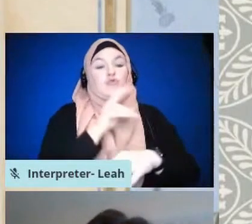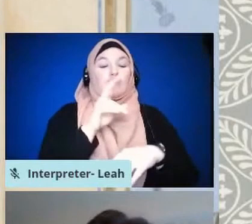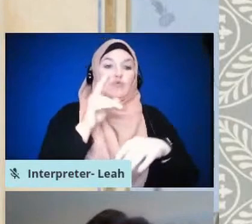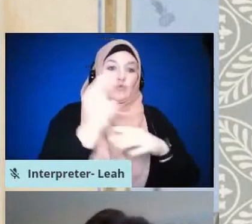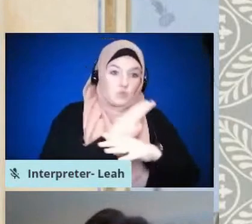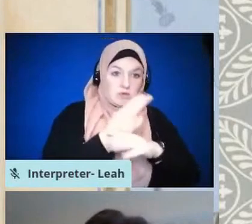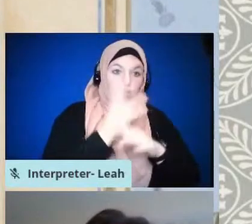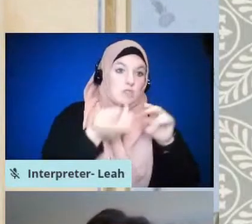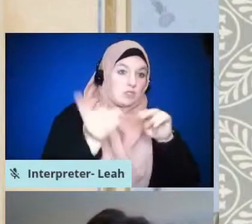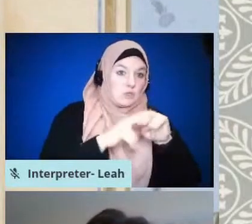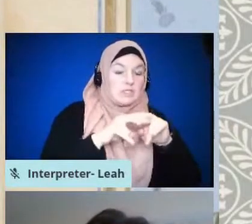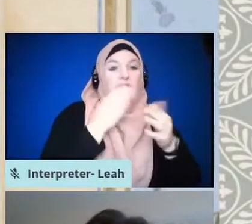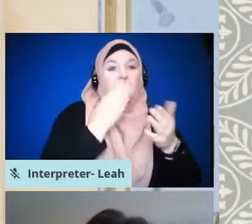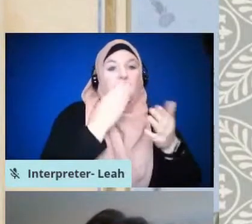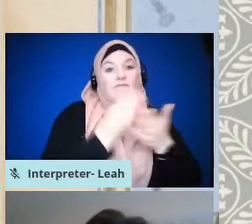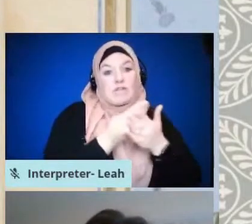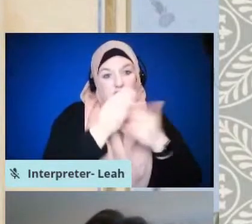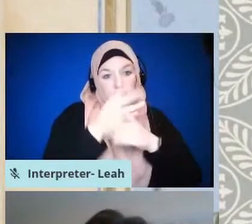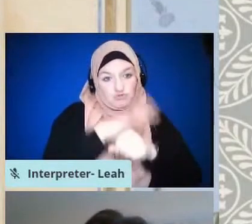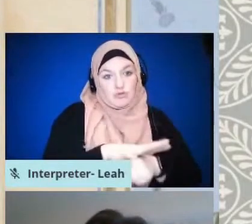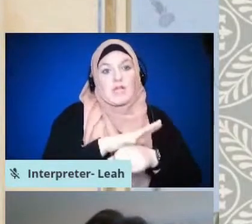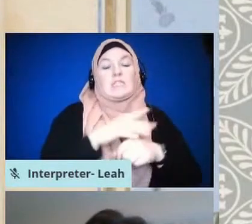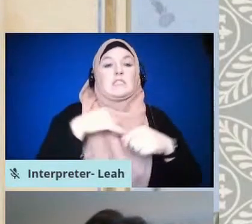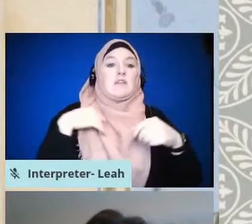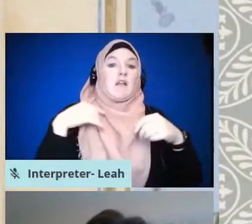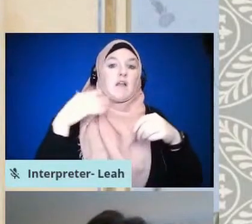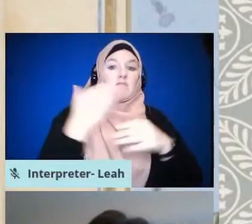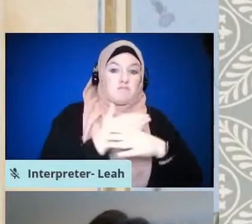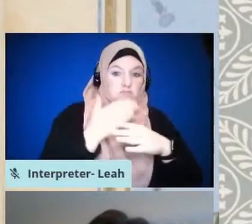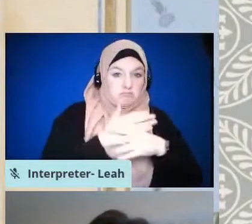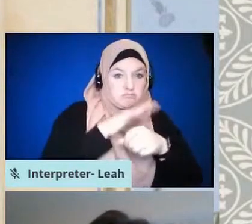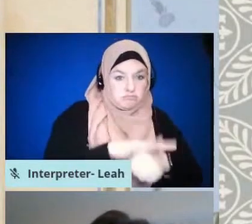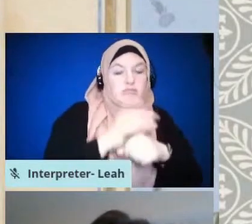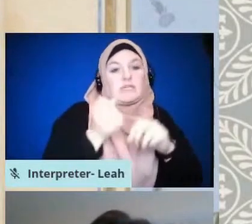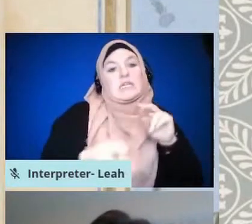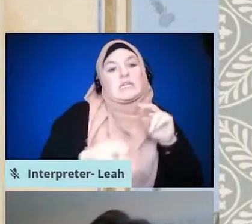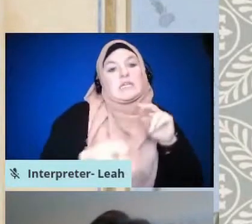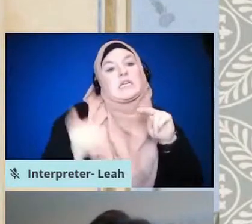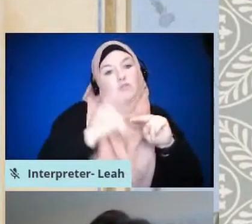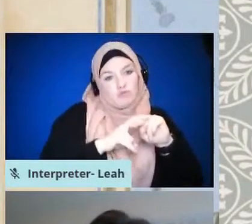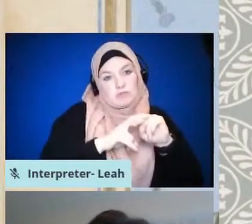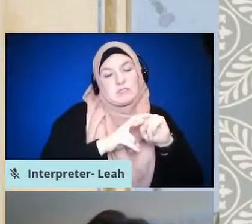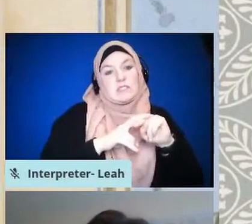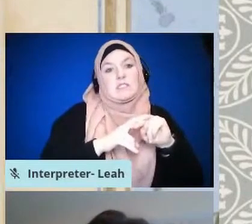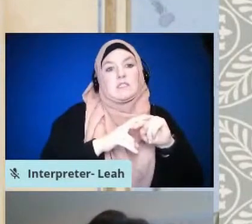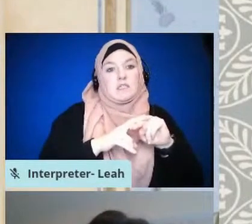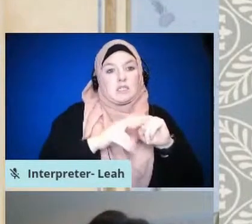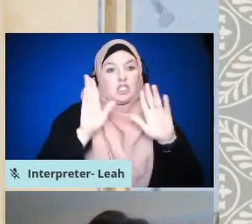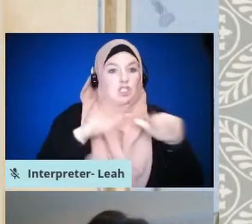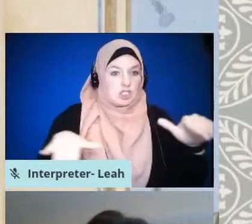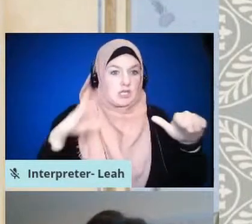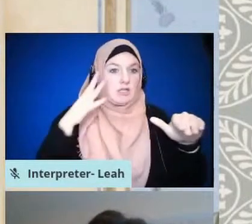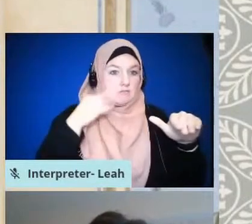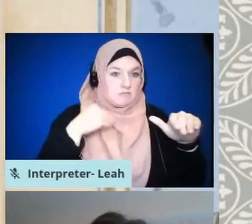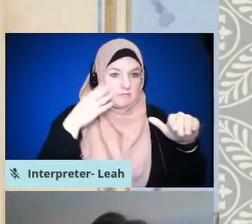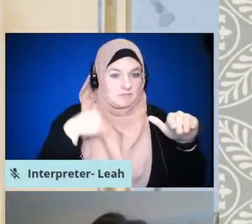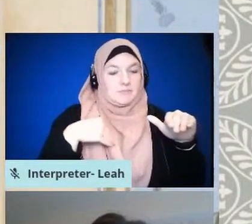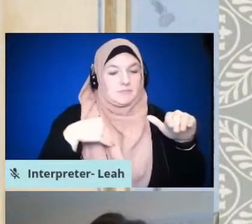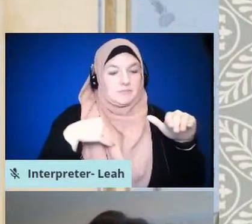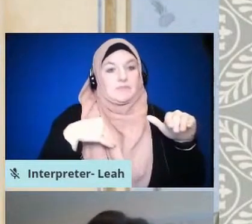uncertainty, financial stress, and disturbed family routines can increase adverse childhood